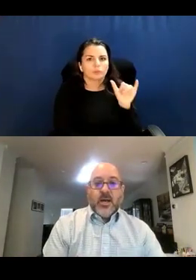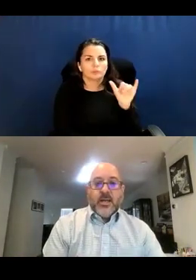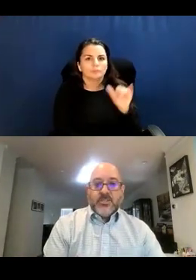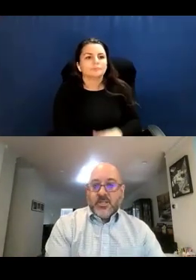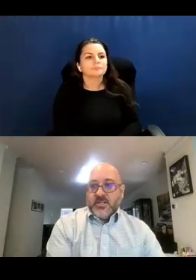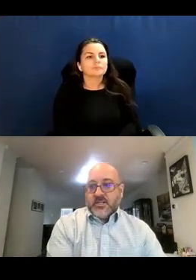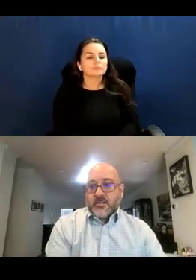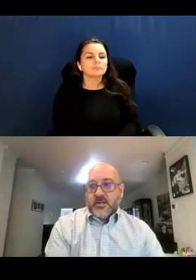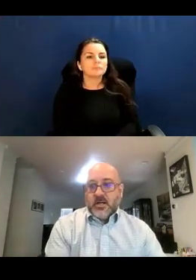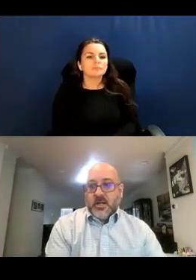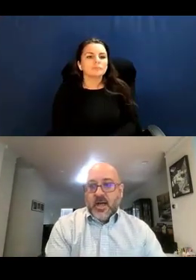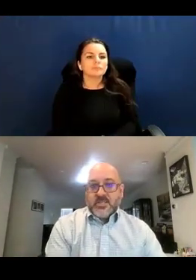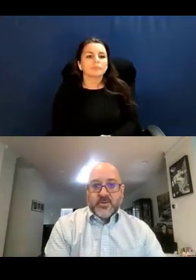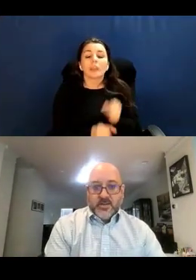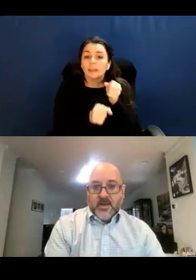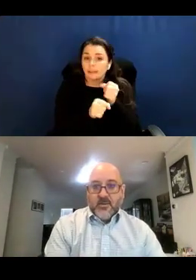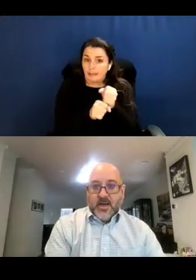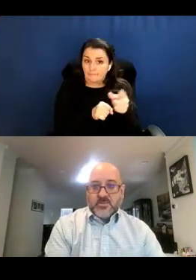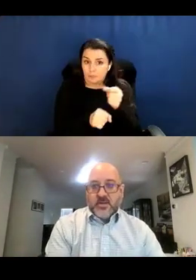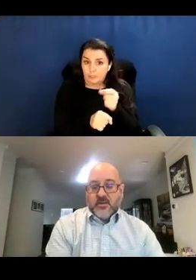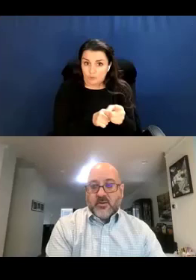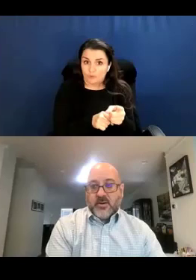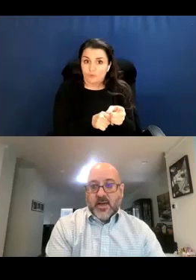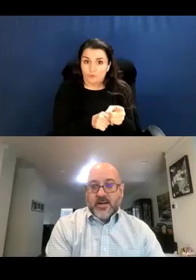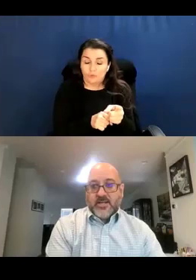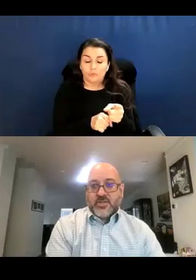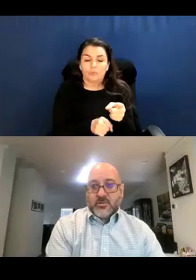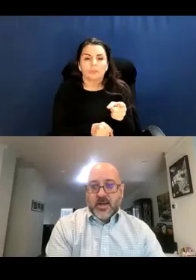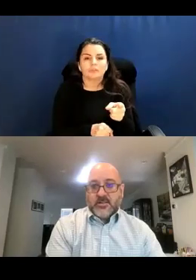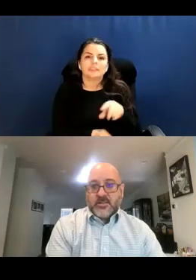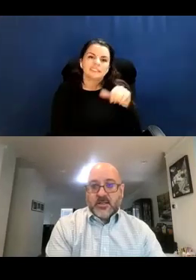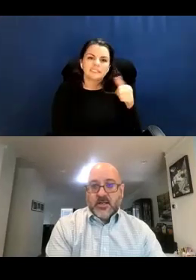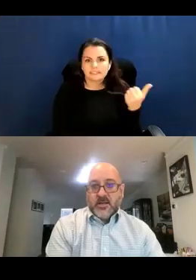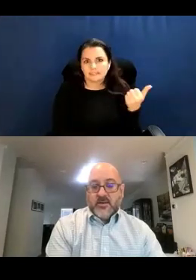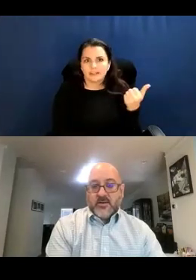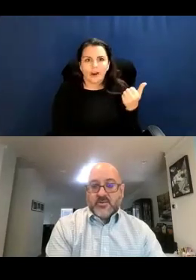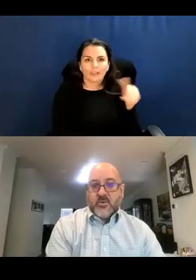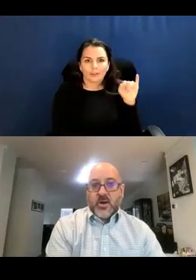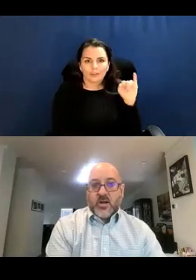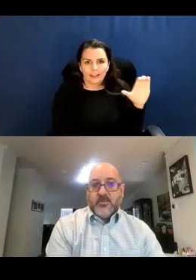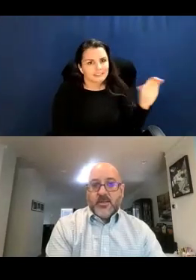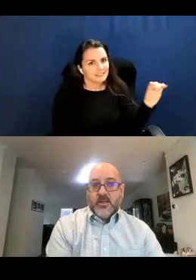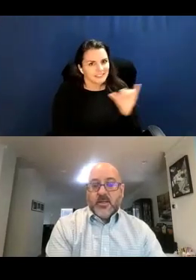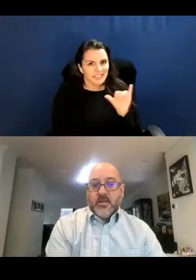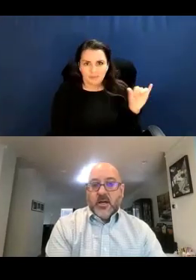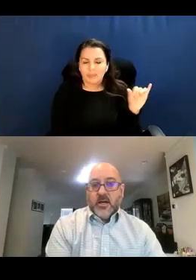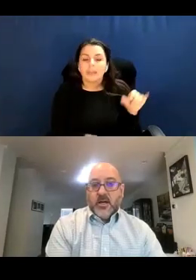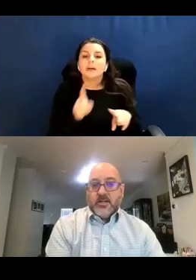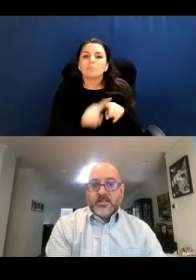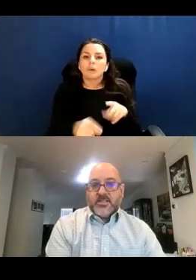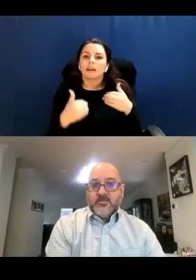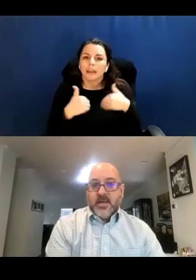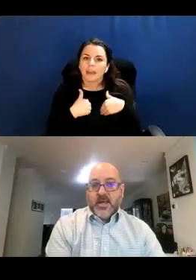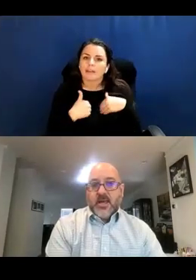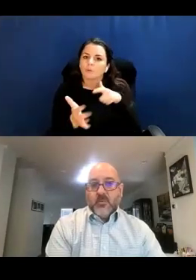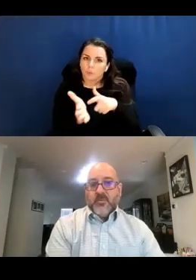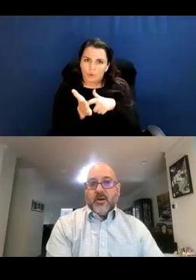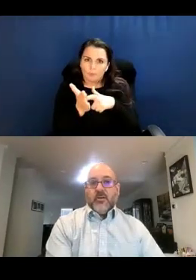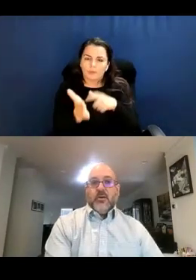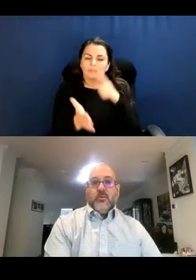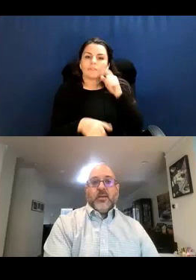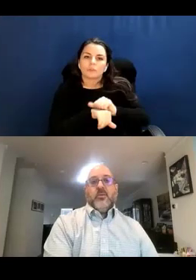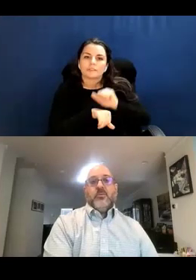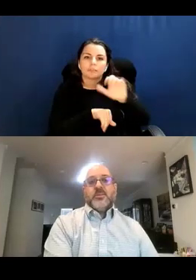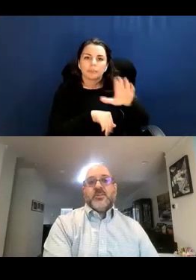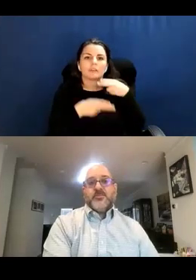So each year, as with other NIH grants, there is a requirement to submit what we